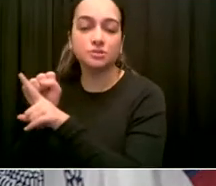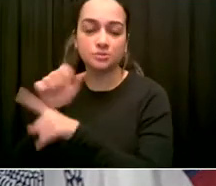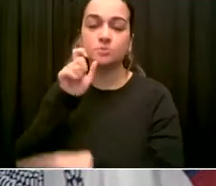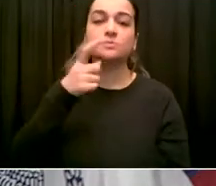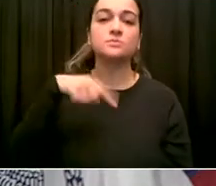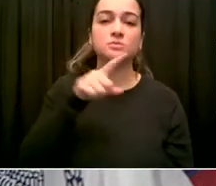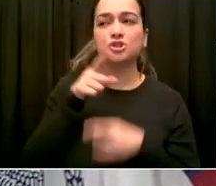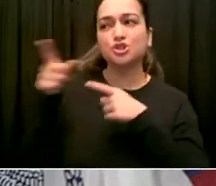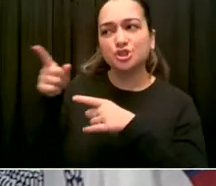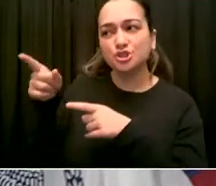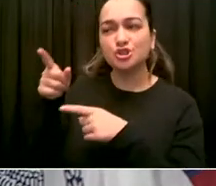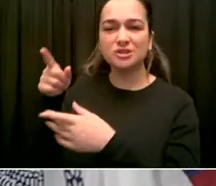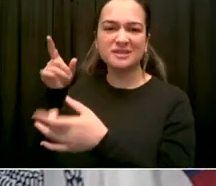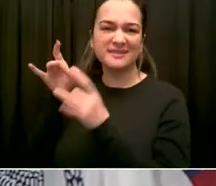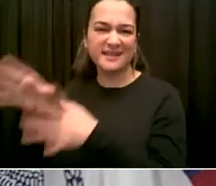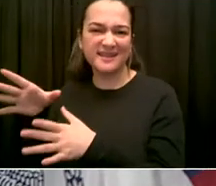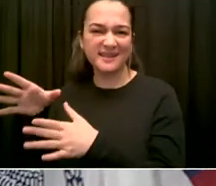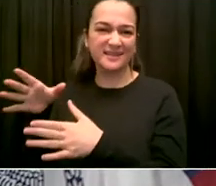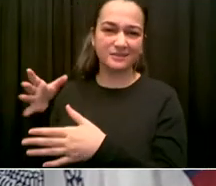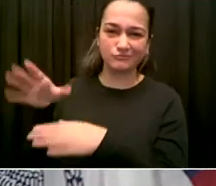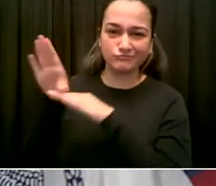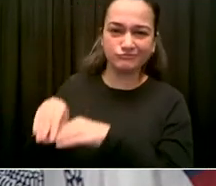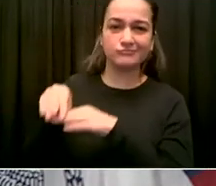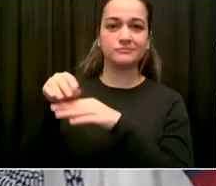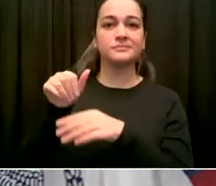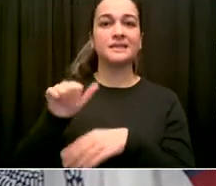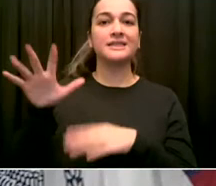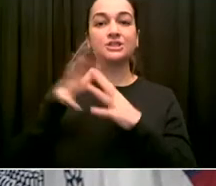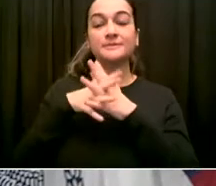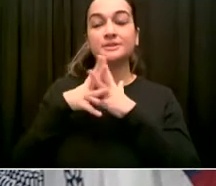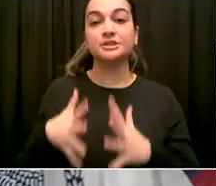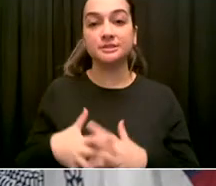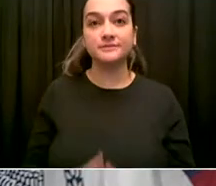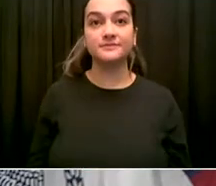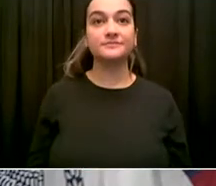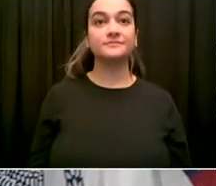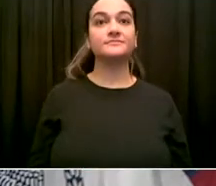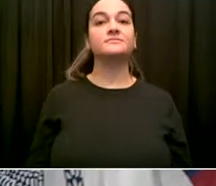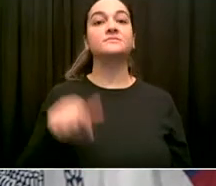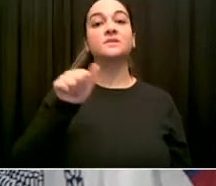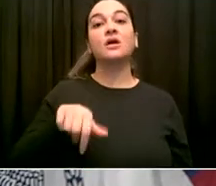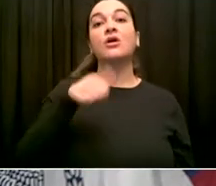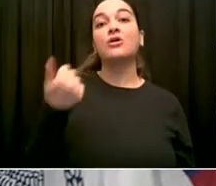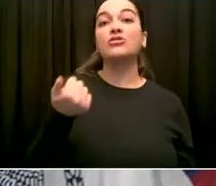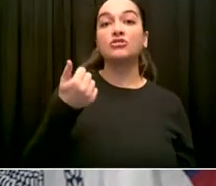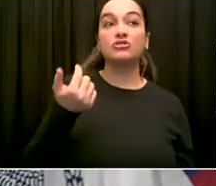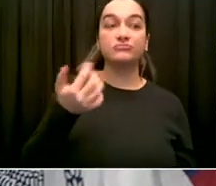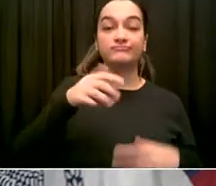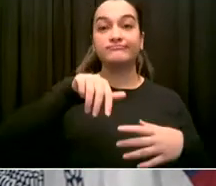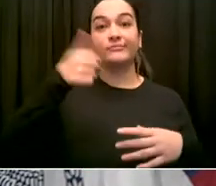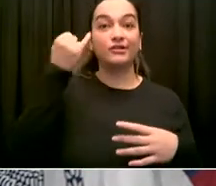to be pulled out and put in the open here. The horrible attack